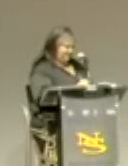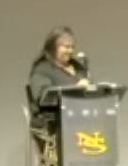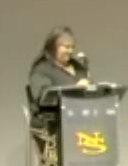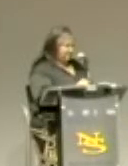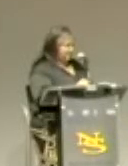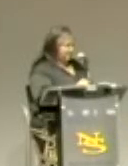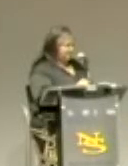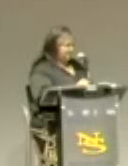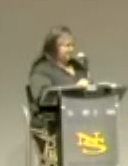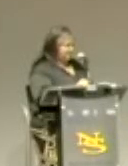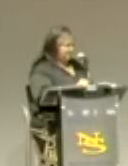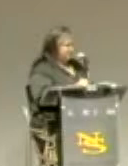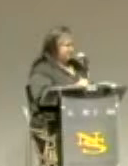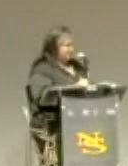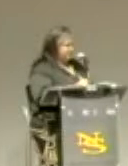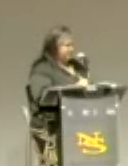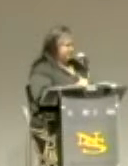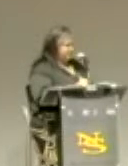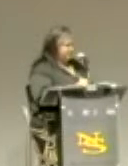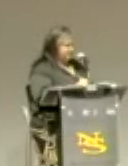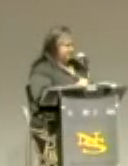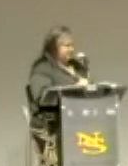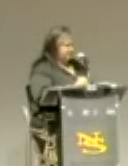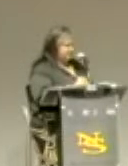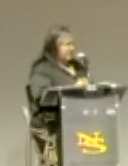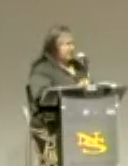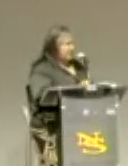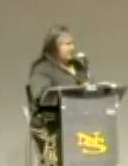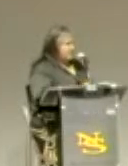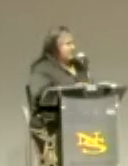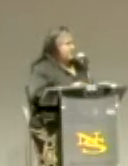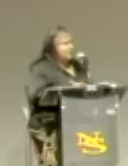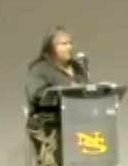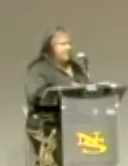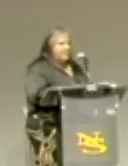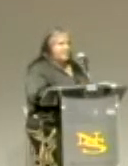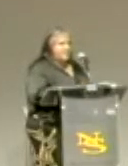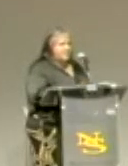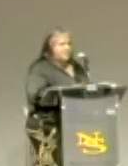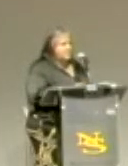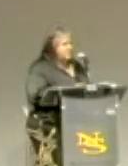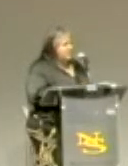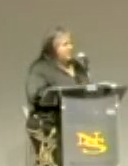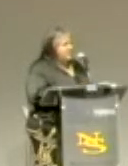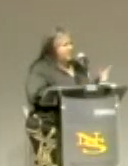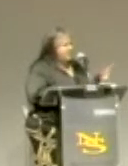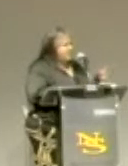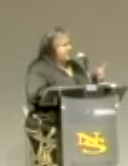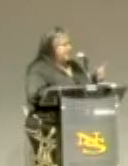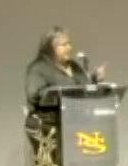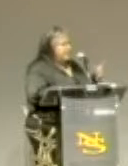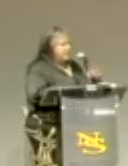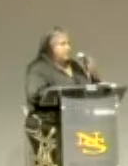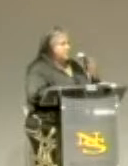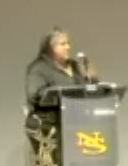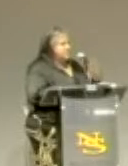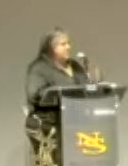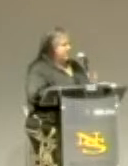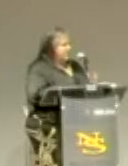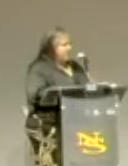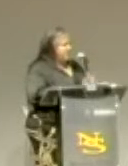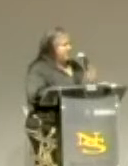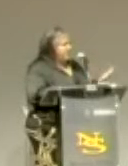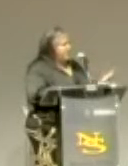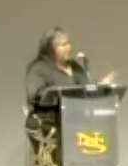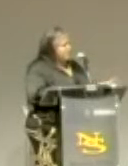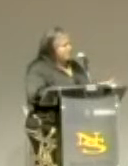affect faculty and staff. So appreciate that. Thank you, Lori. It's also evident in every person